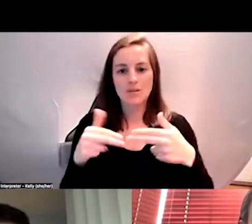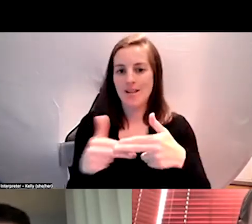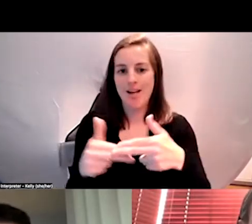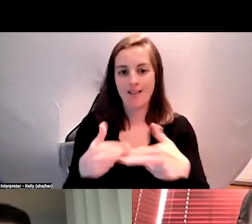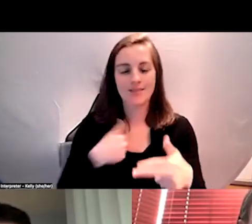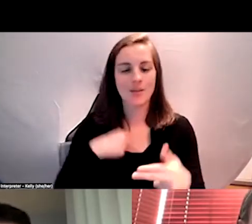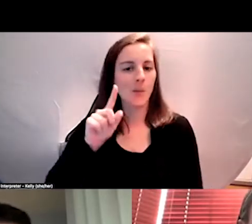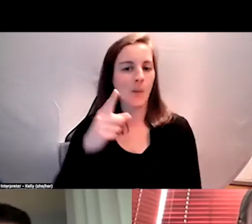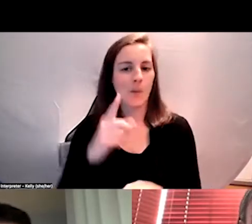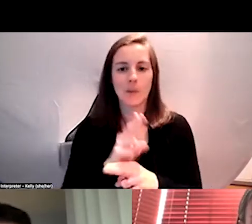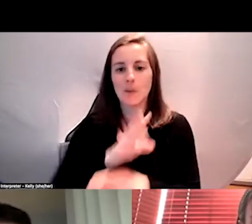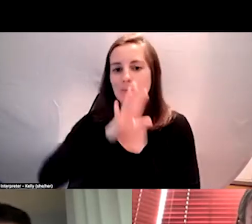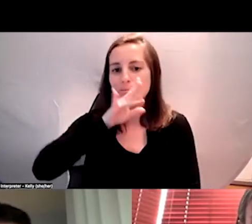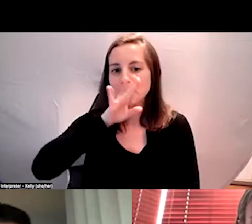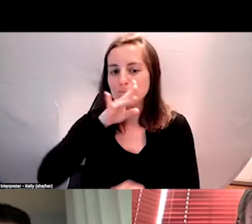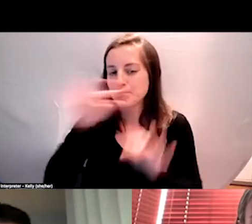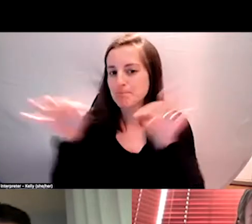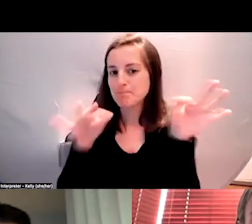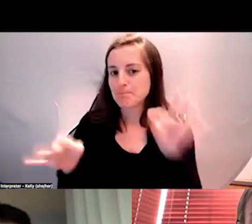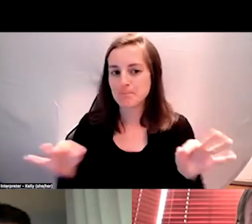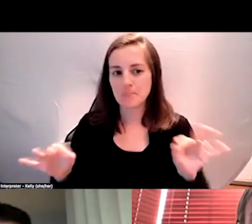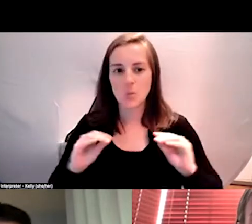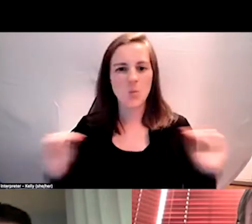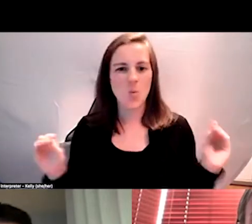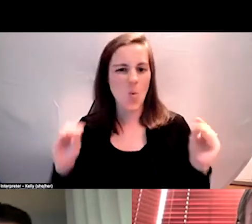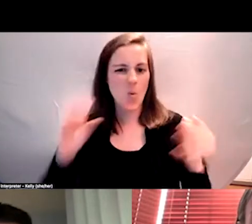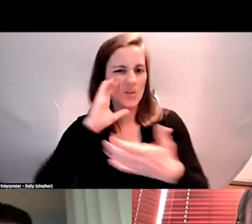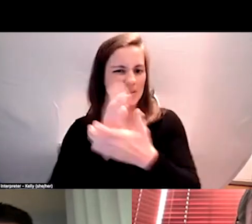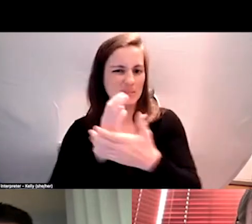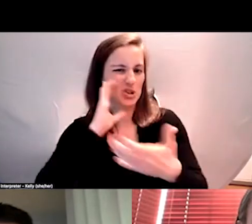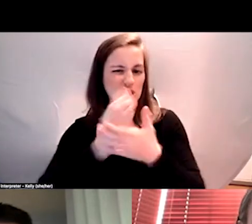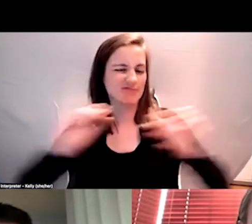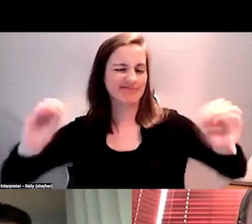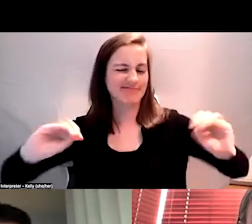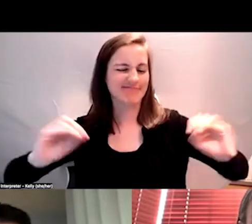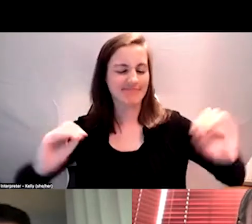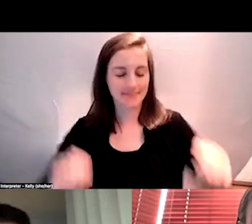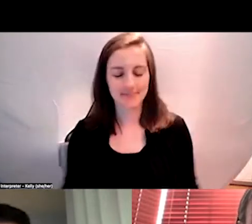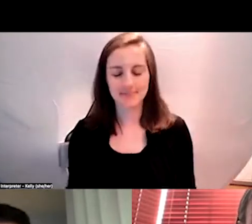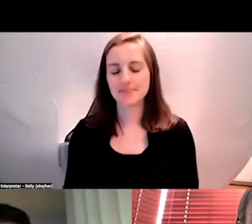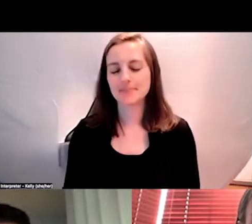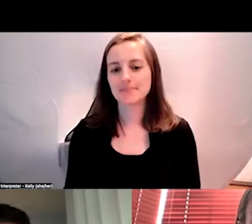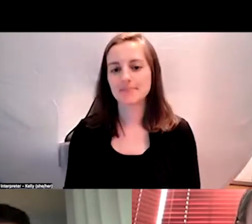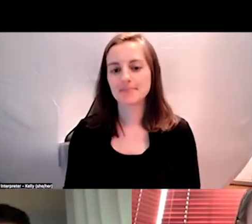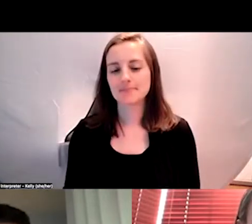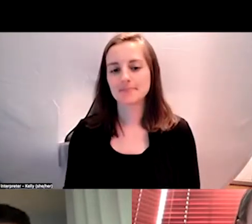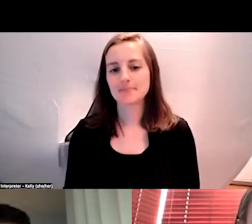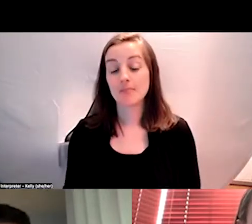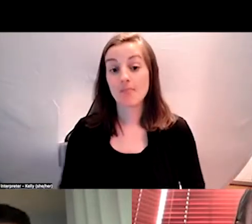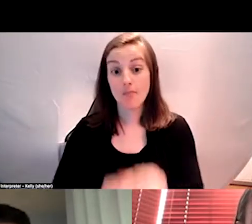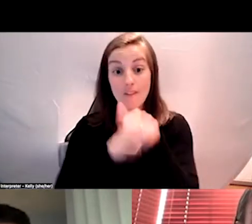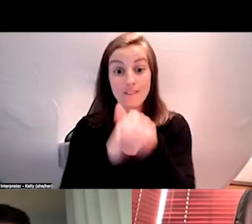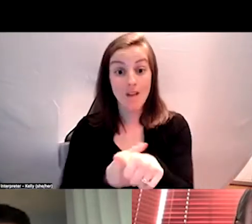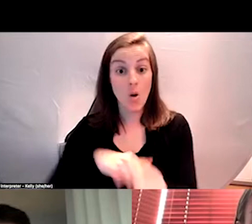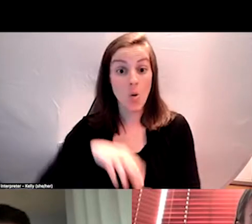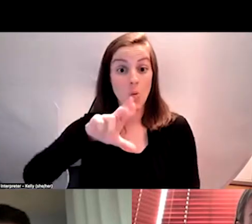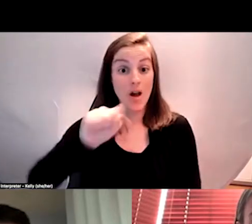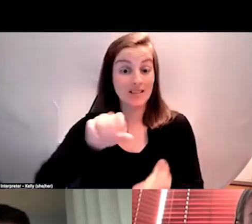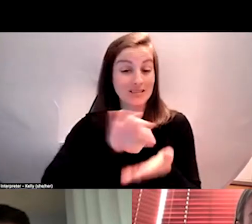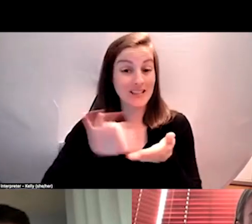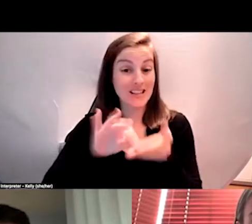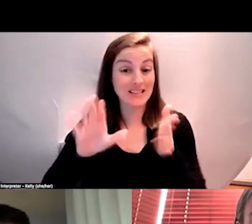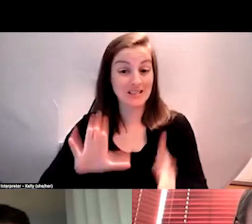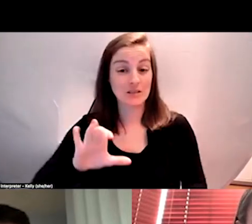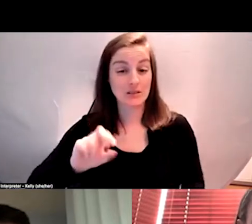no there's no other things to share here for you. But based on US Census data, there are about 50,000